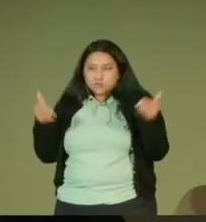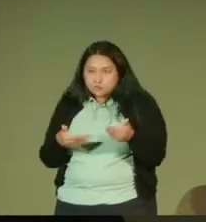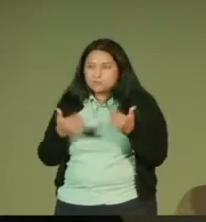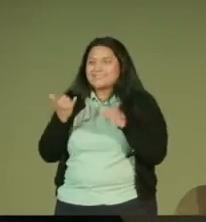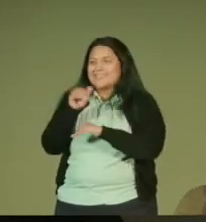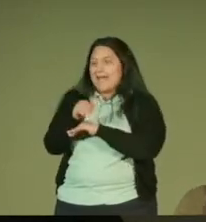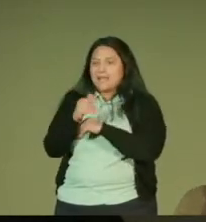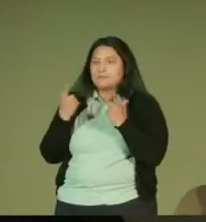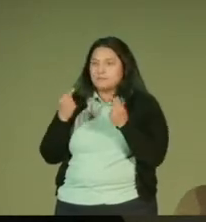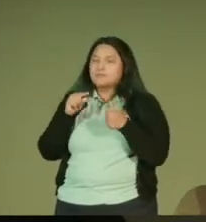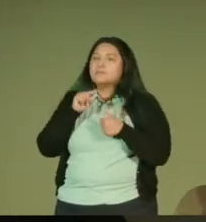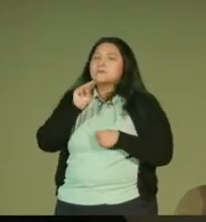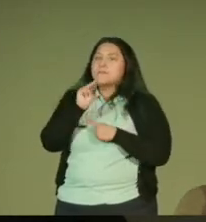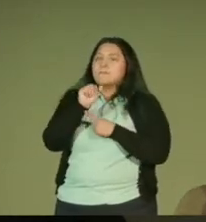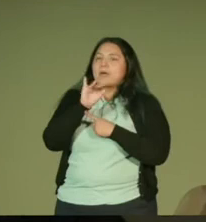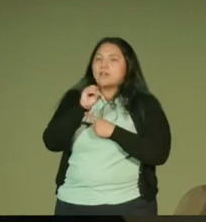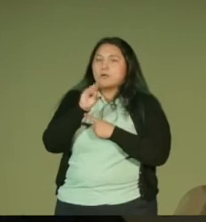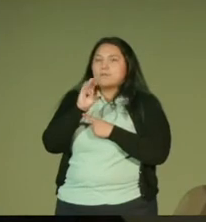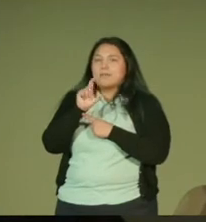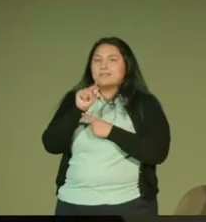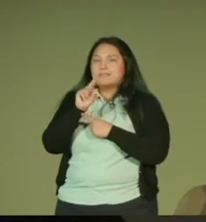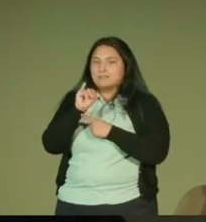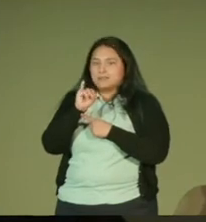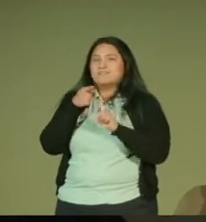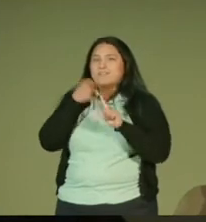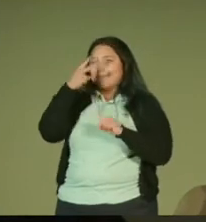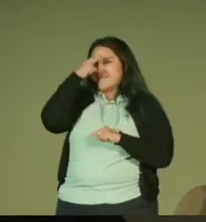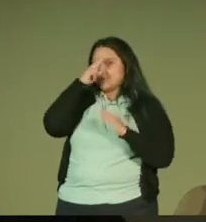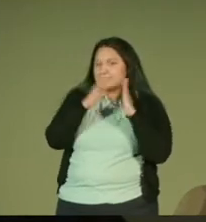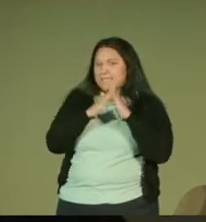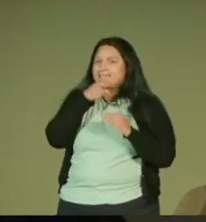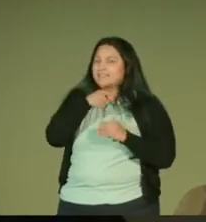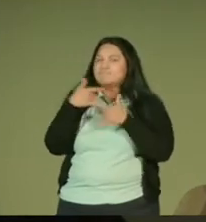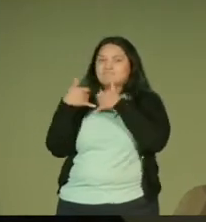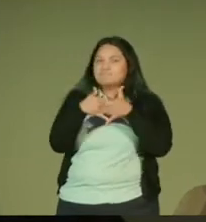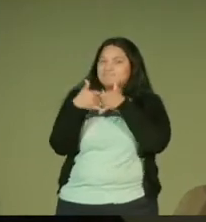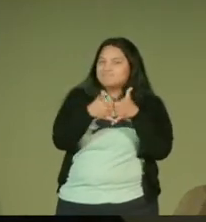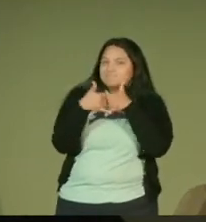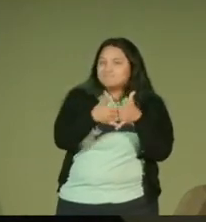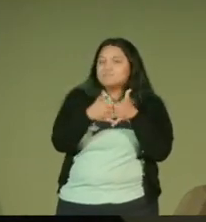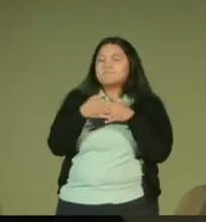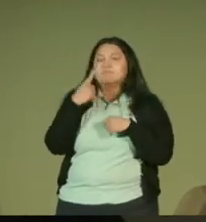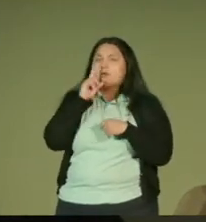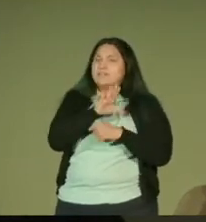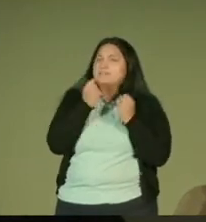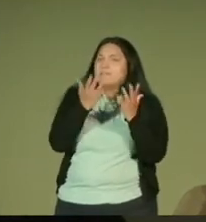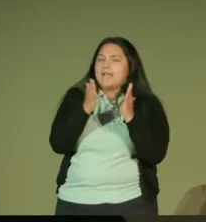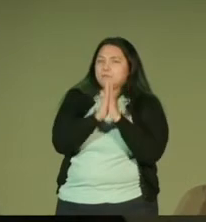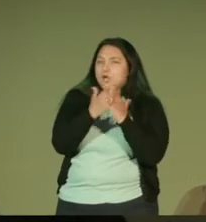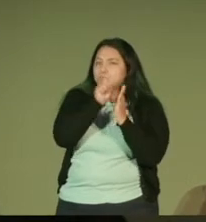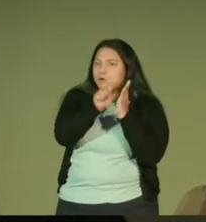event. Mario Bellatin from Mexico City is the recipient of many international prizes for his dozens of novels. And it was